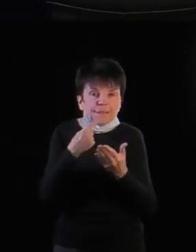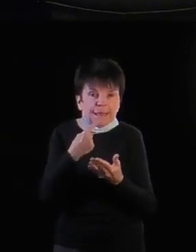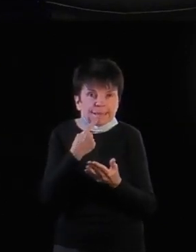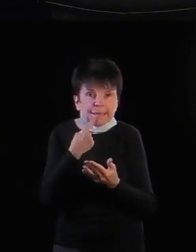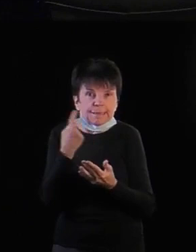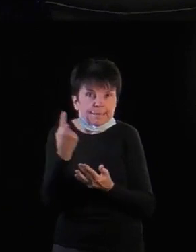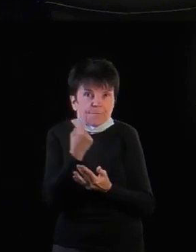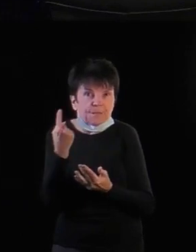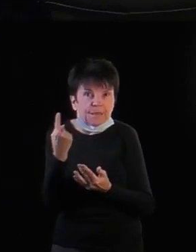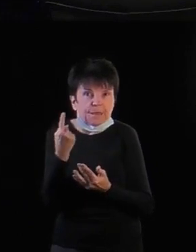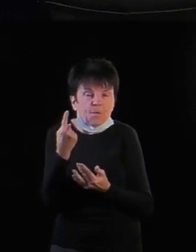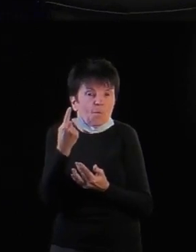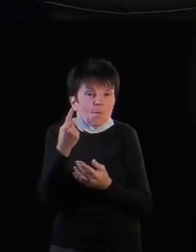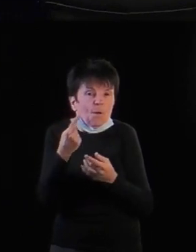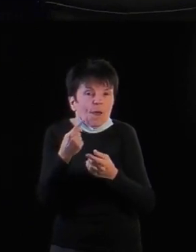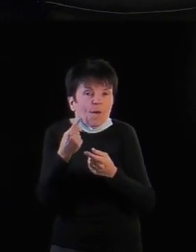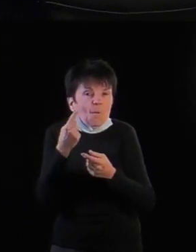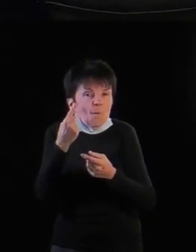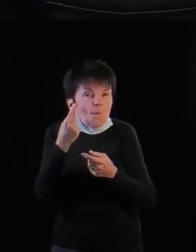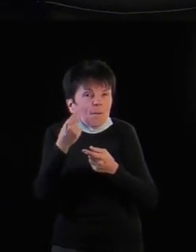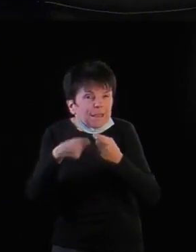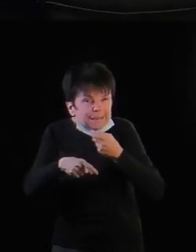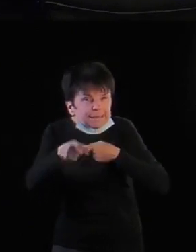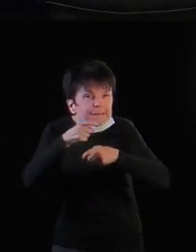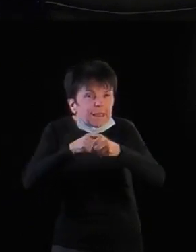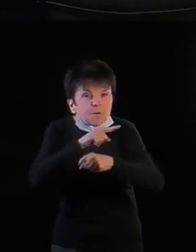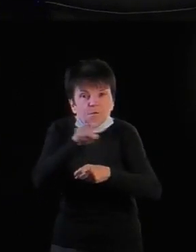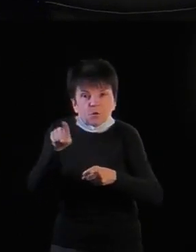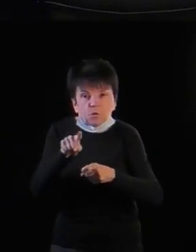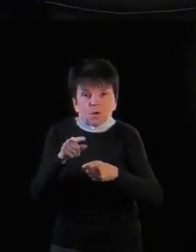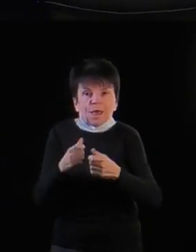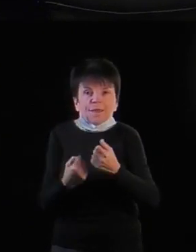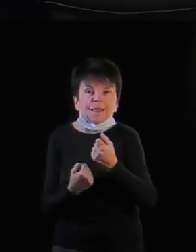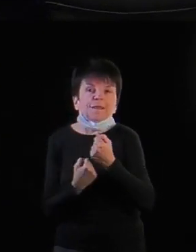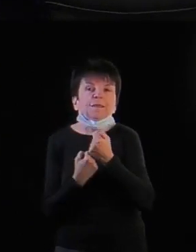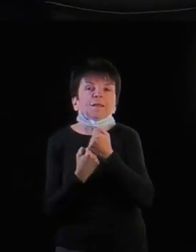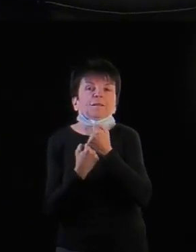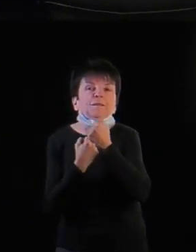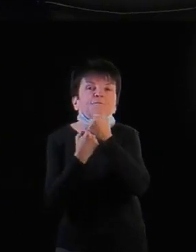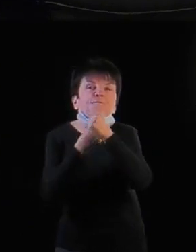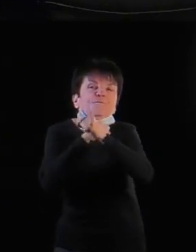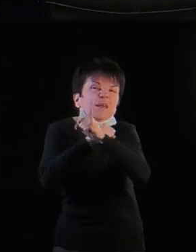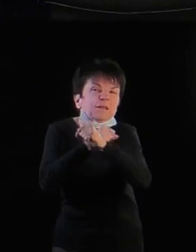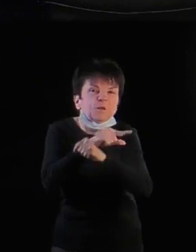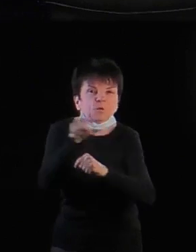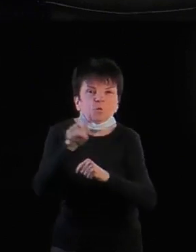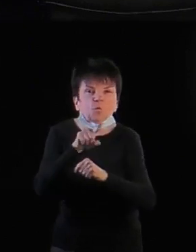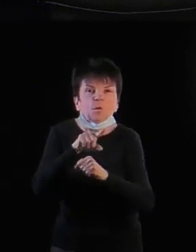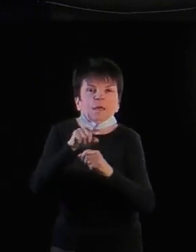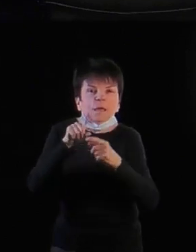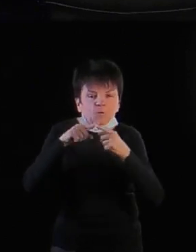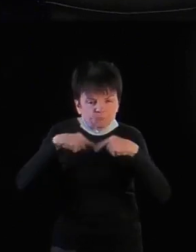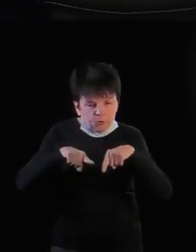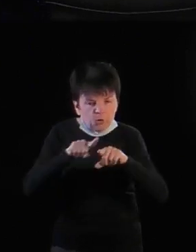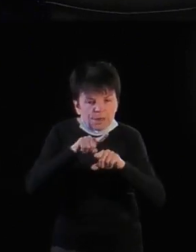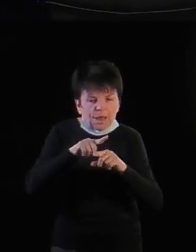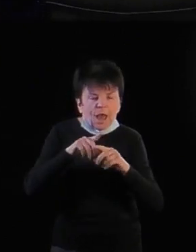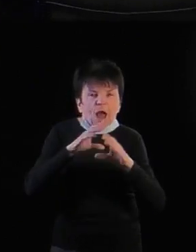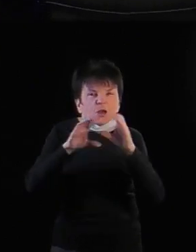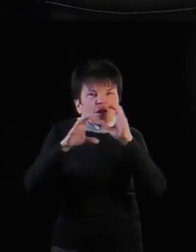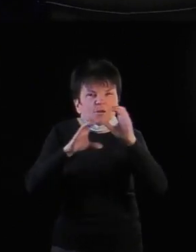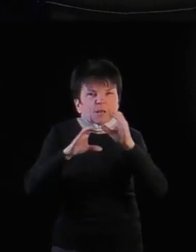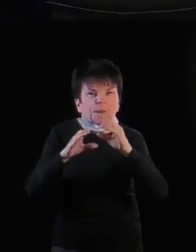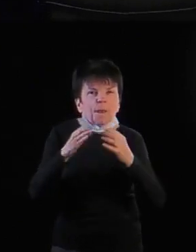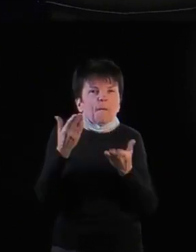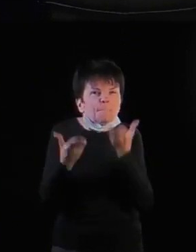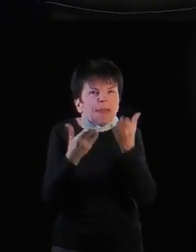your behalf. Maybe they defended you in the midst of some conversation, or maybe the gossip train was going